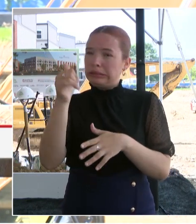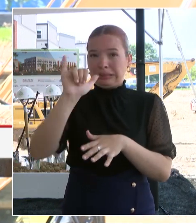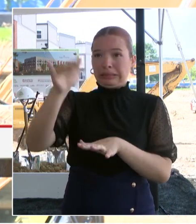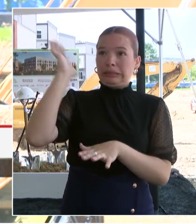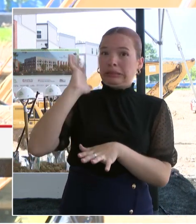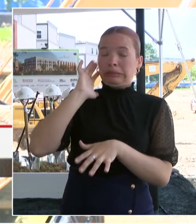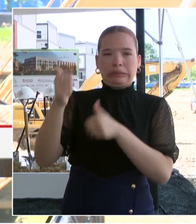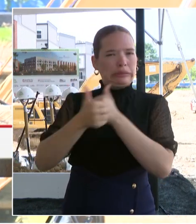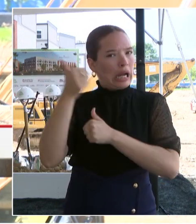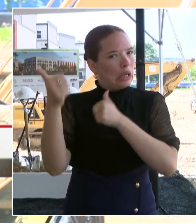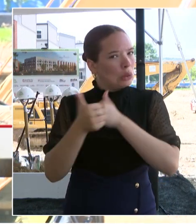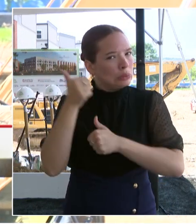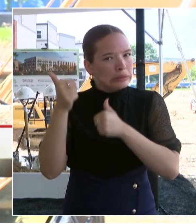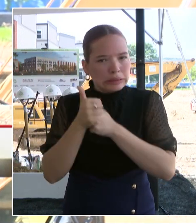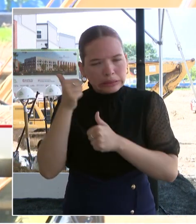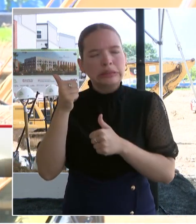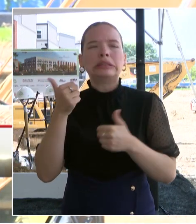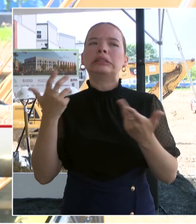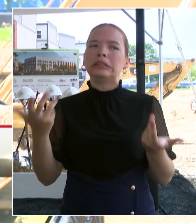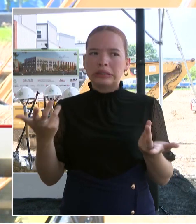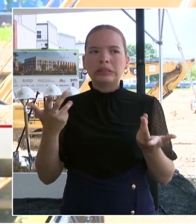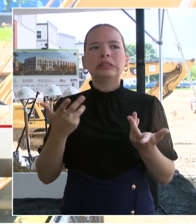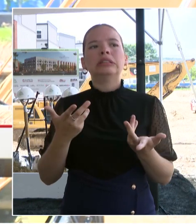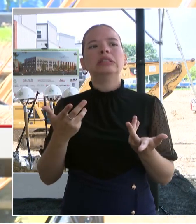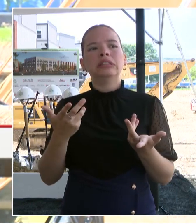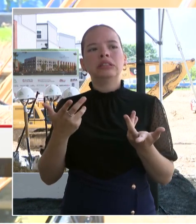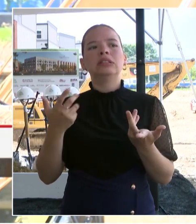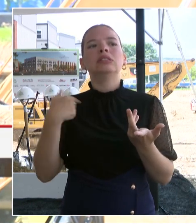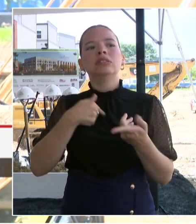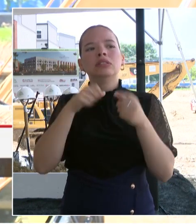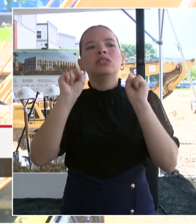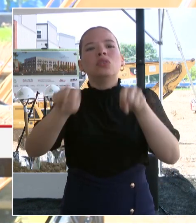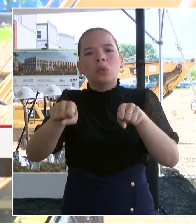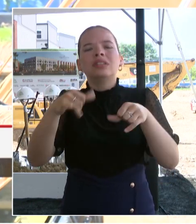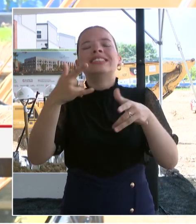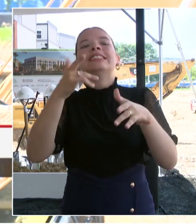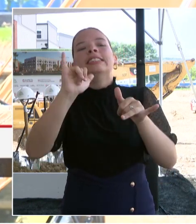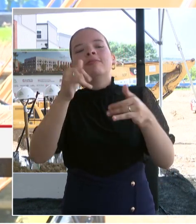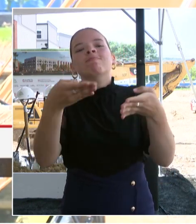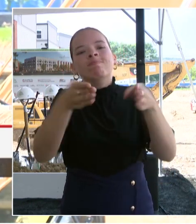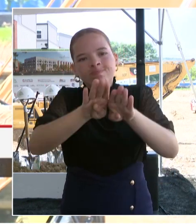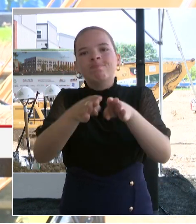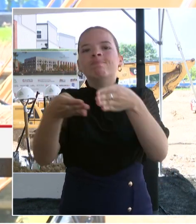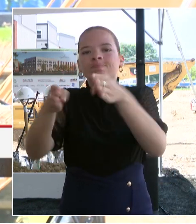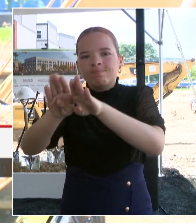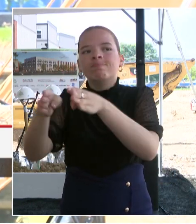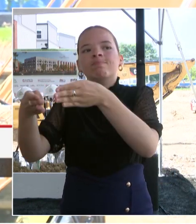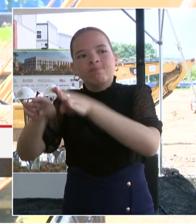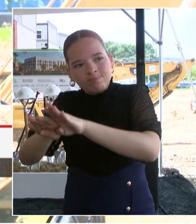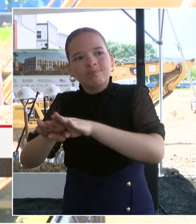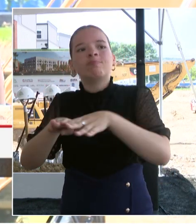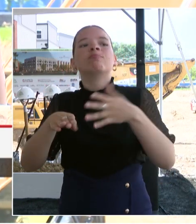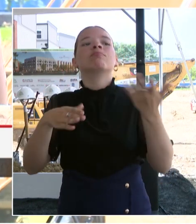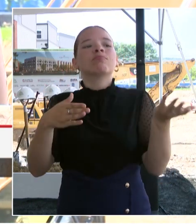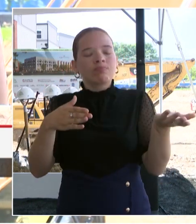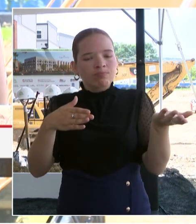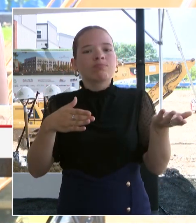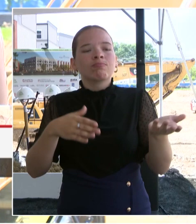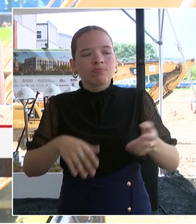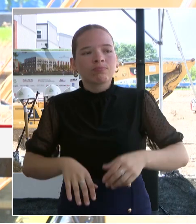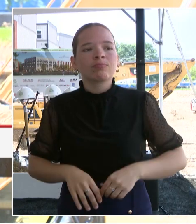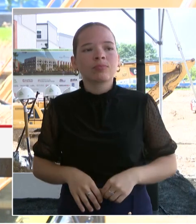could close those roads, we could make Riggs Road in South Dakota safer, and in the